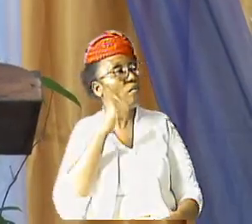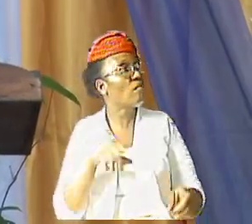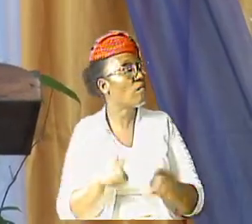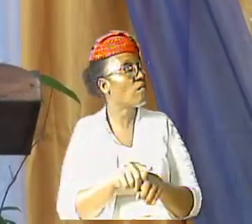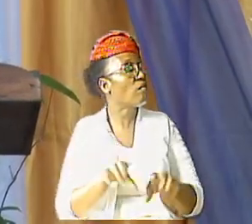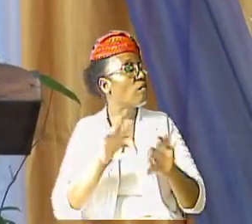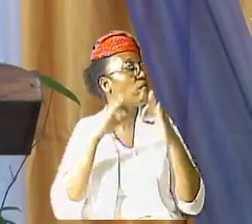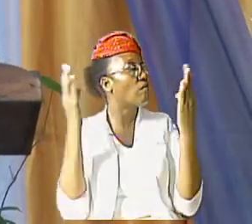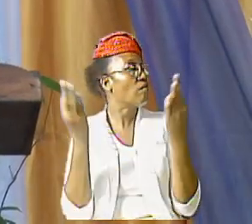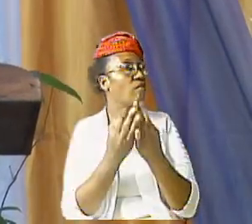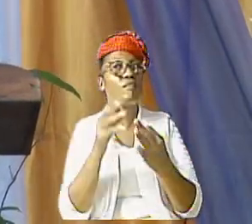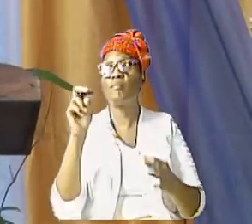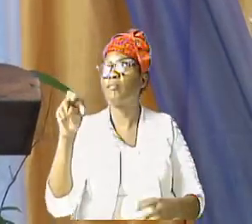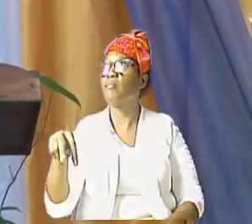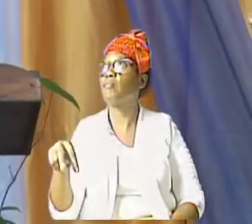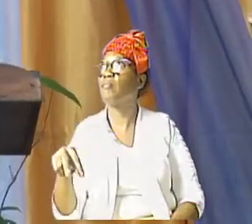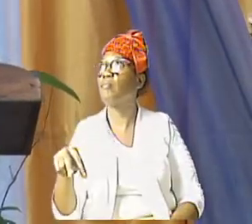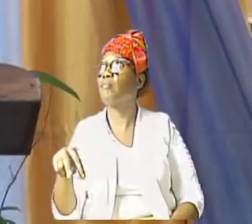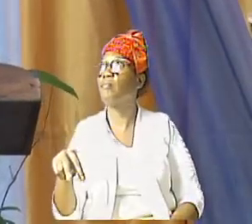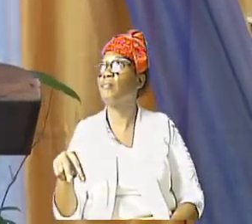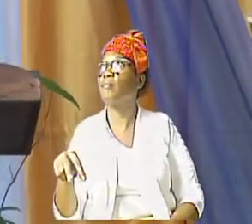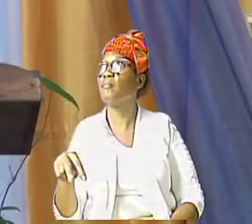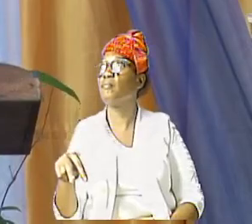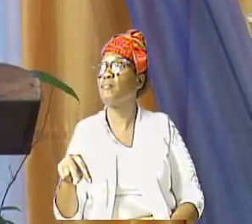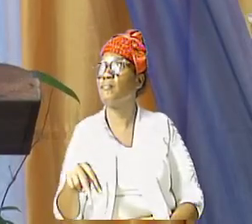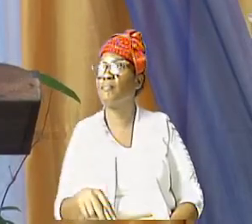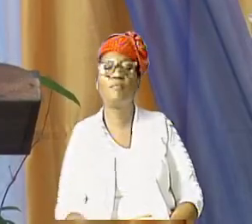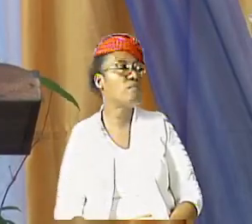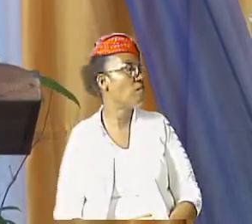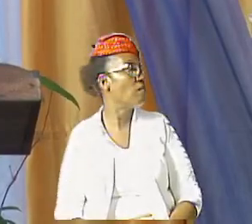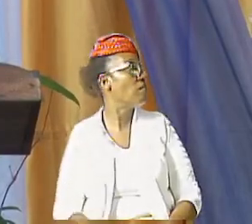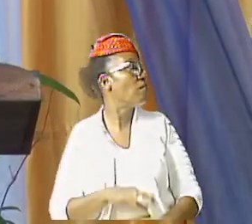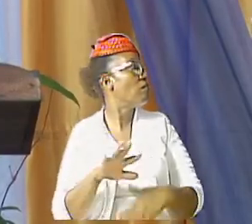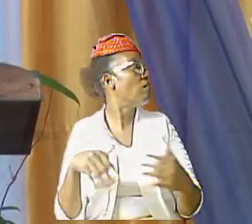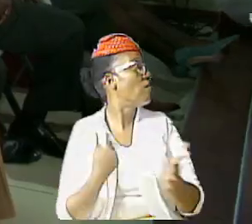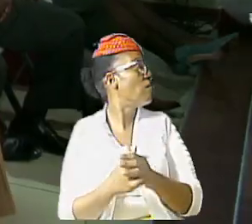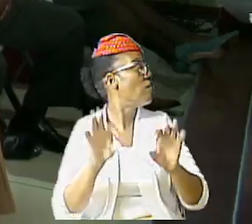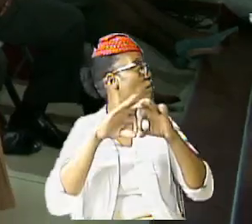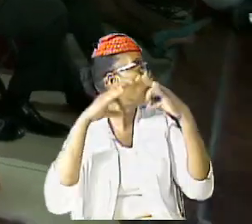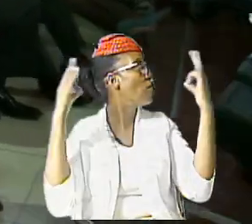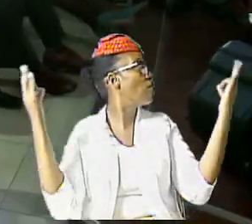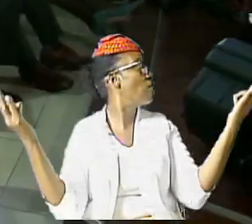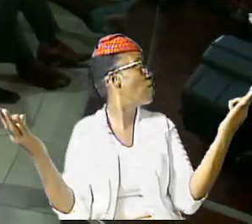stand. Praise the Lord. All of you, Lacey, Lori, Devon, all of you.